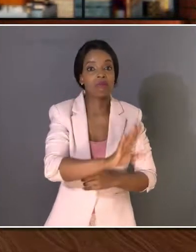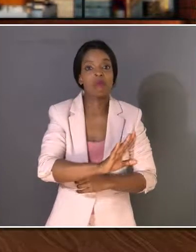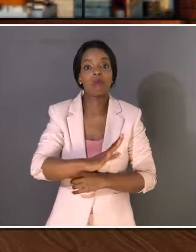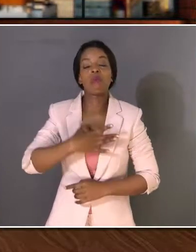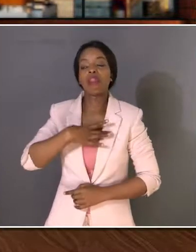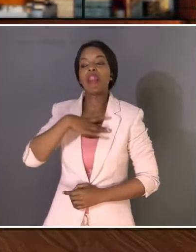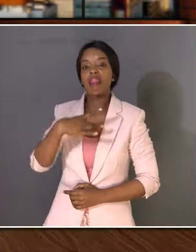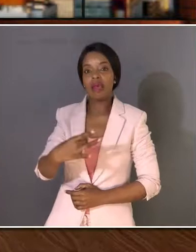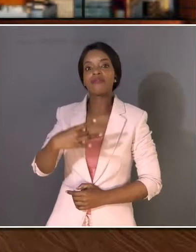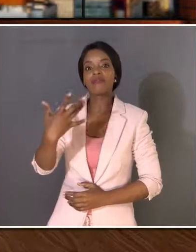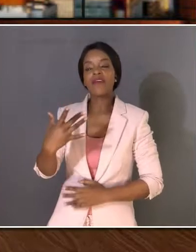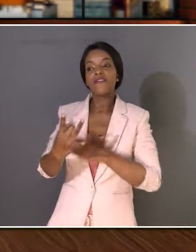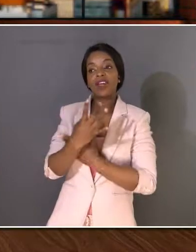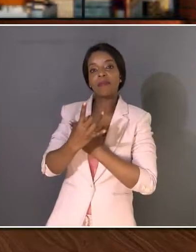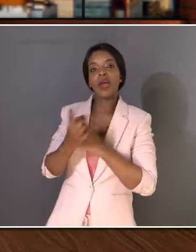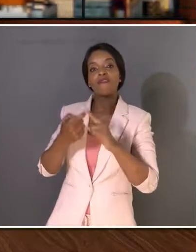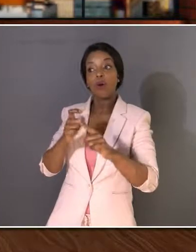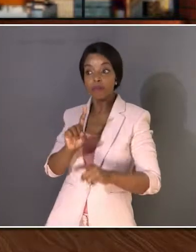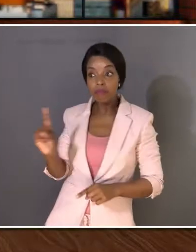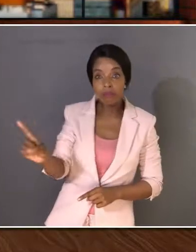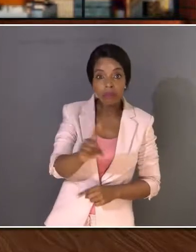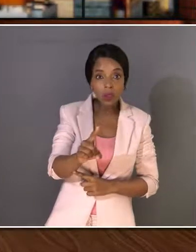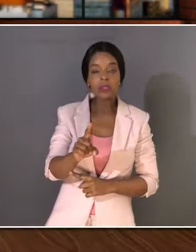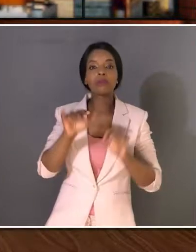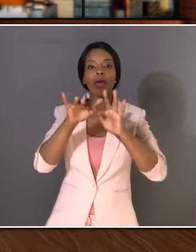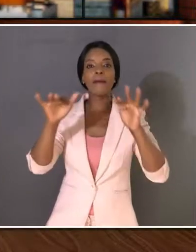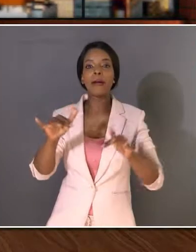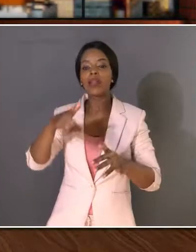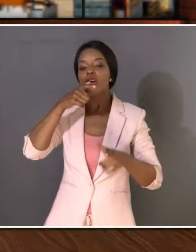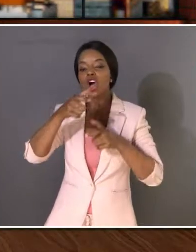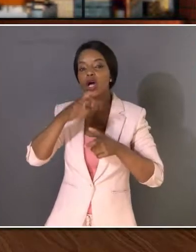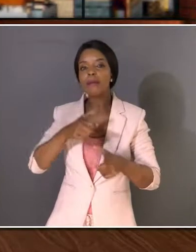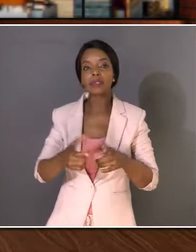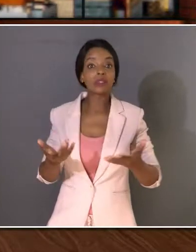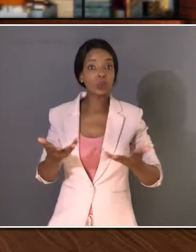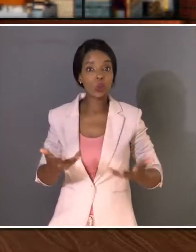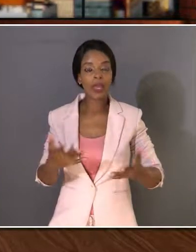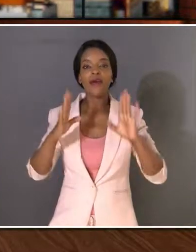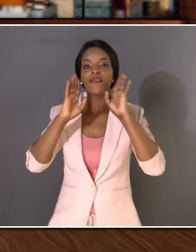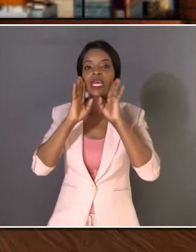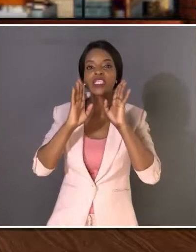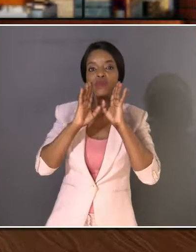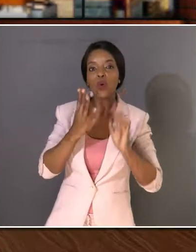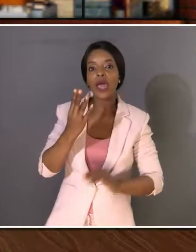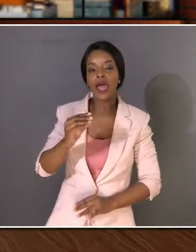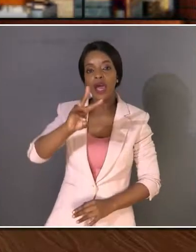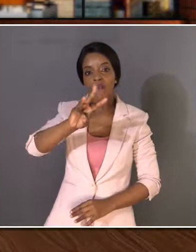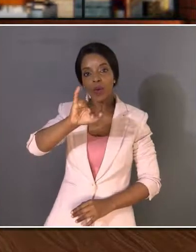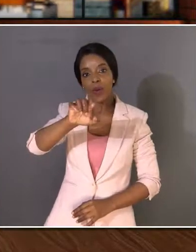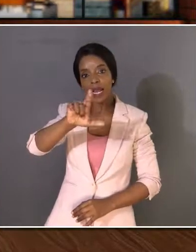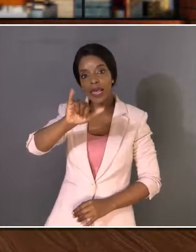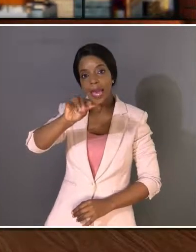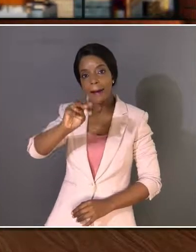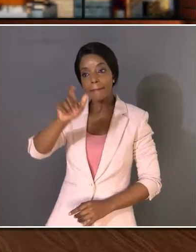we're getting from each and every one of you on social media. There's a comment here on the Facebook stream from Basil Williams saying, congratulations to the SAB